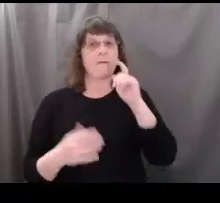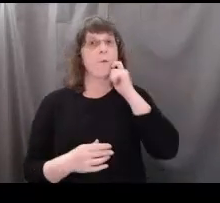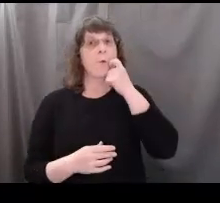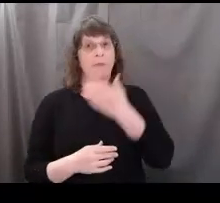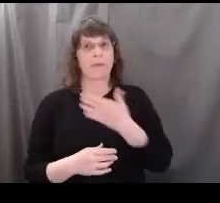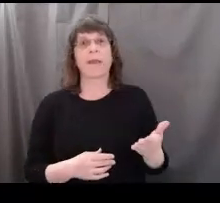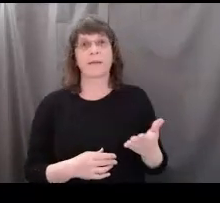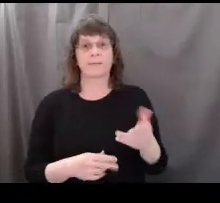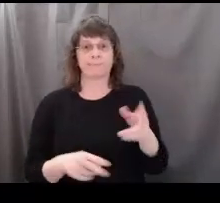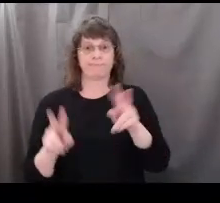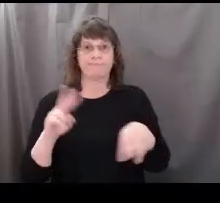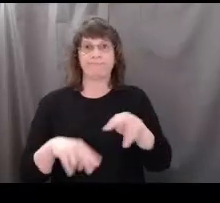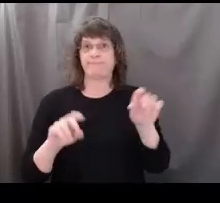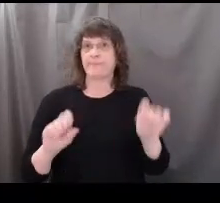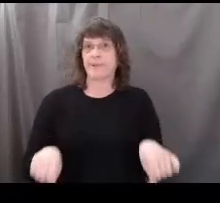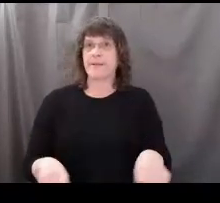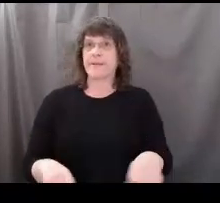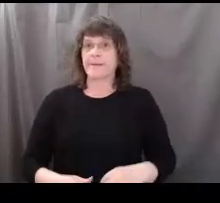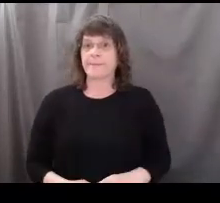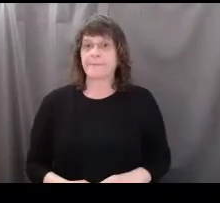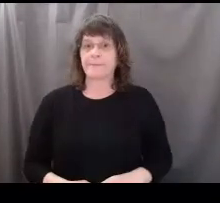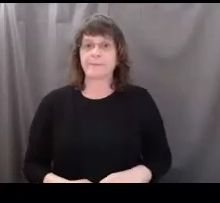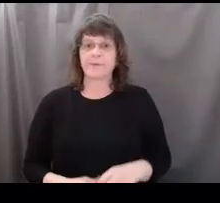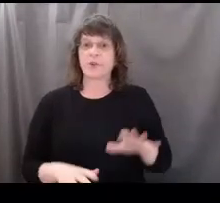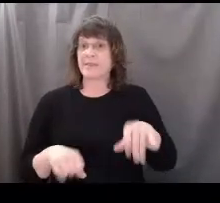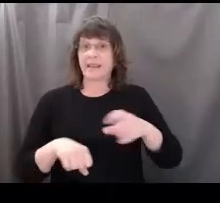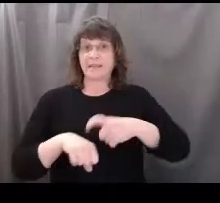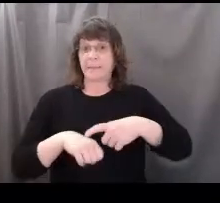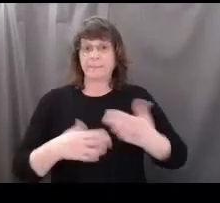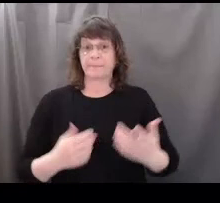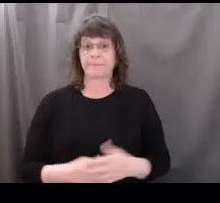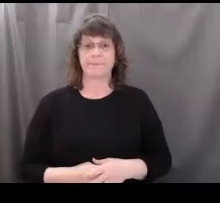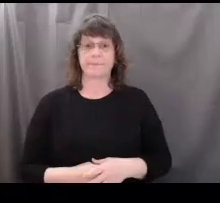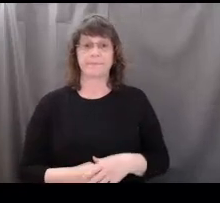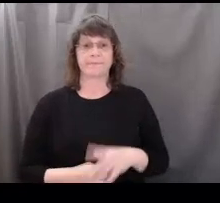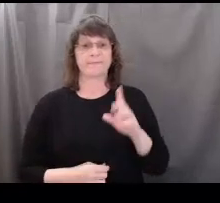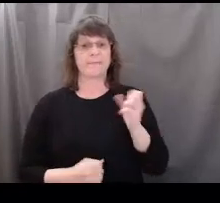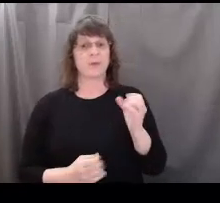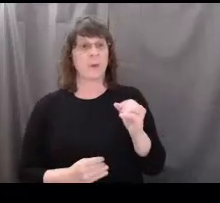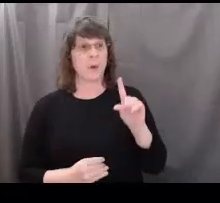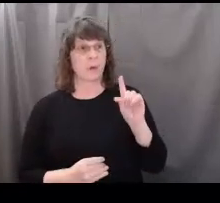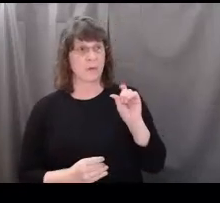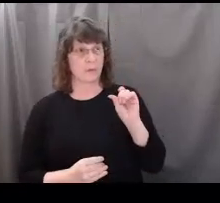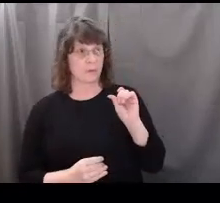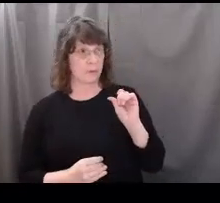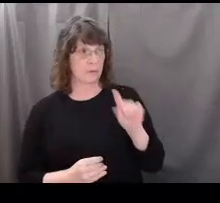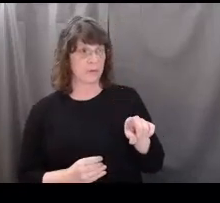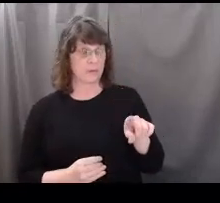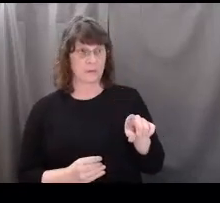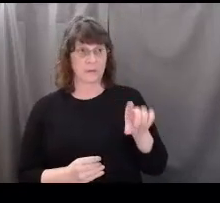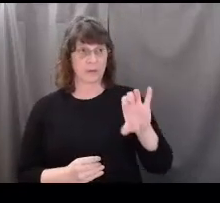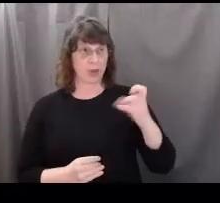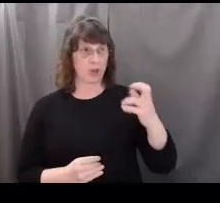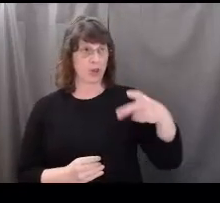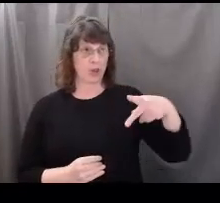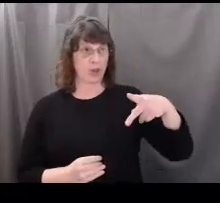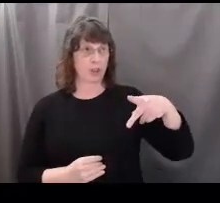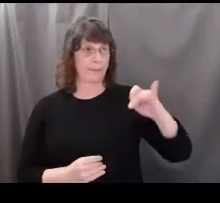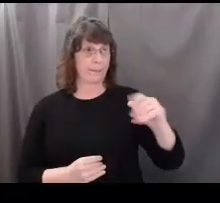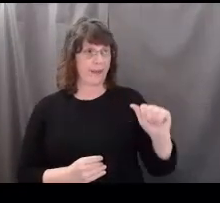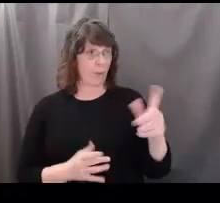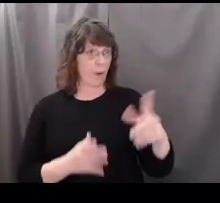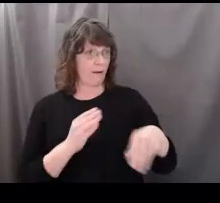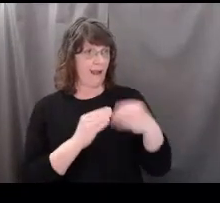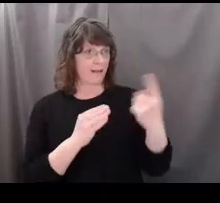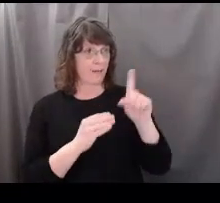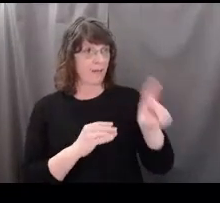things to look at if you just take the time to. So yeah, anything to add,